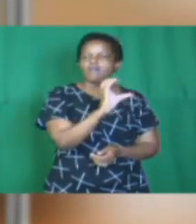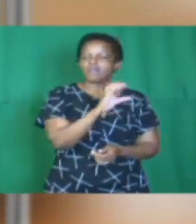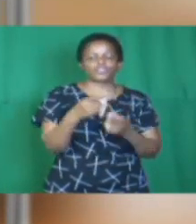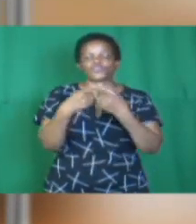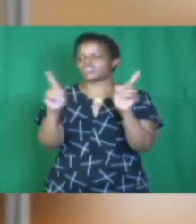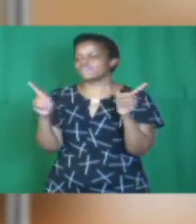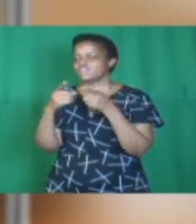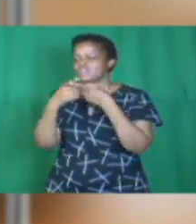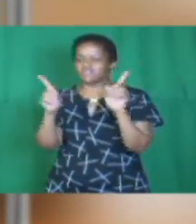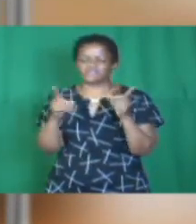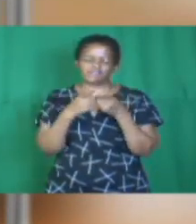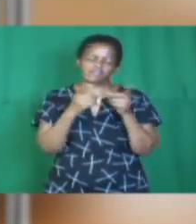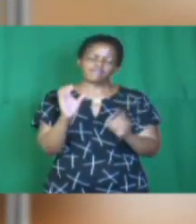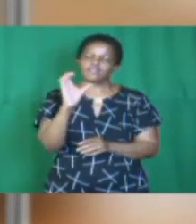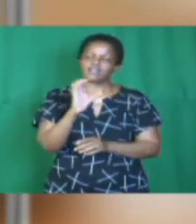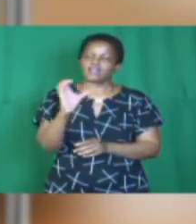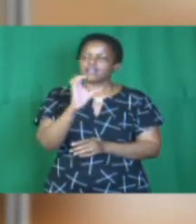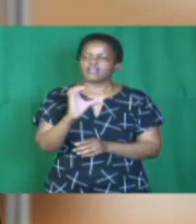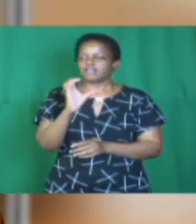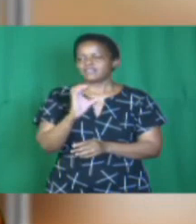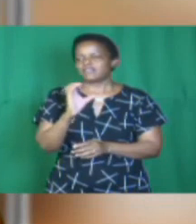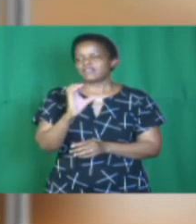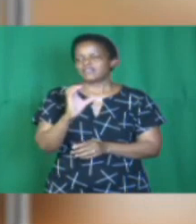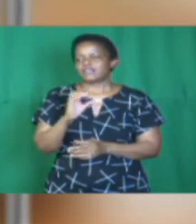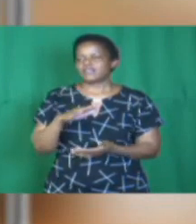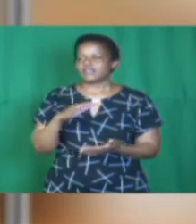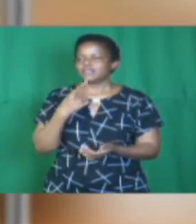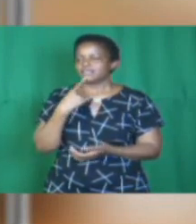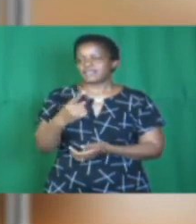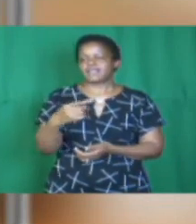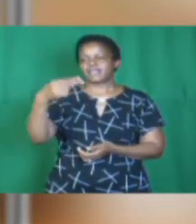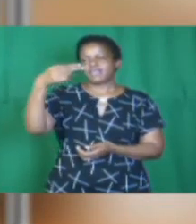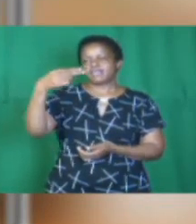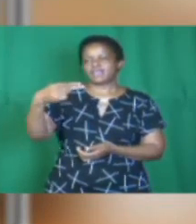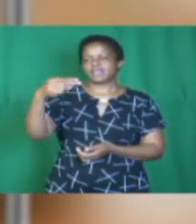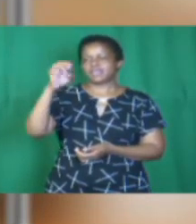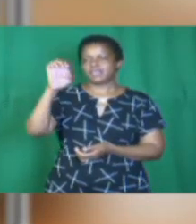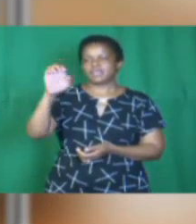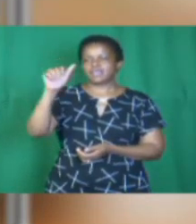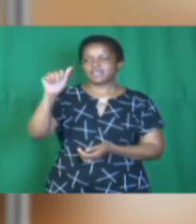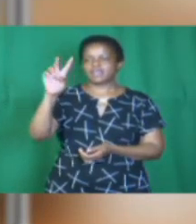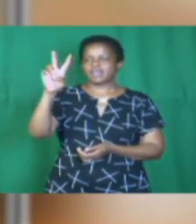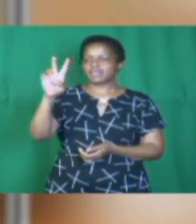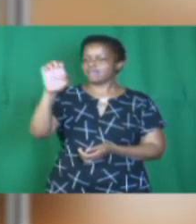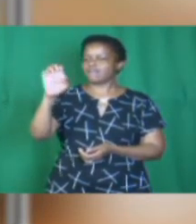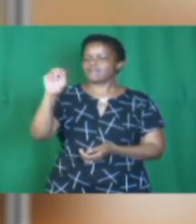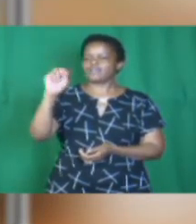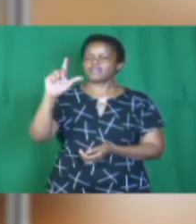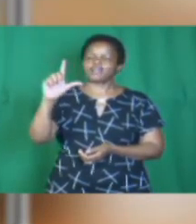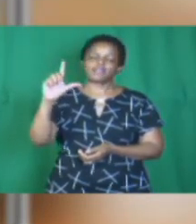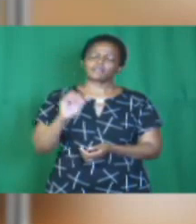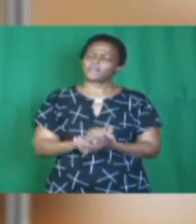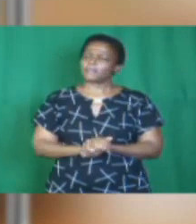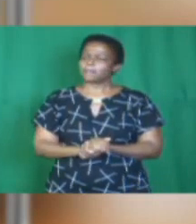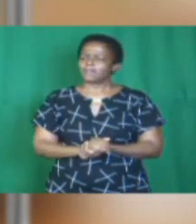of handcraft and heavenly scent. Remember, I said that when you write, when you're describing